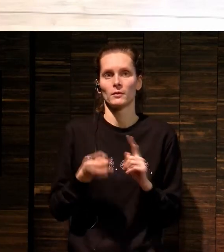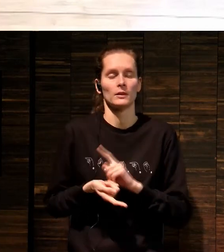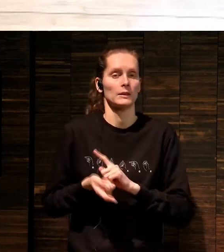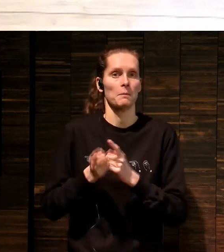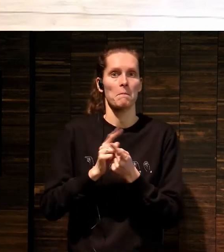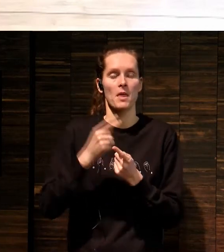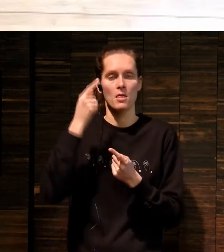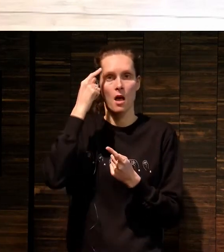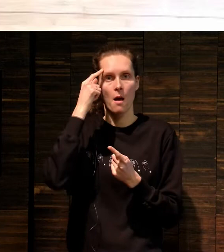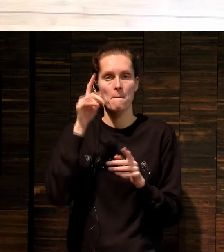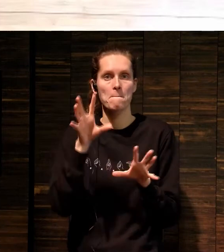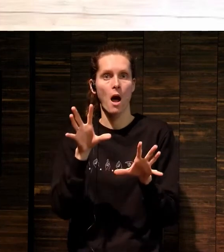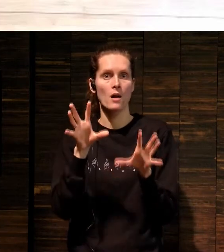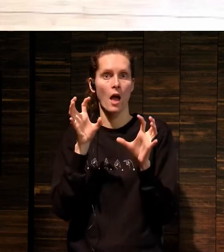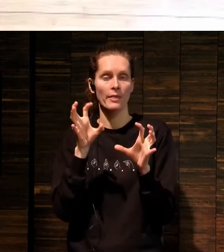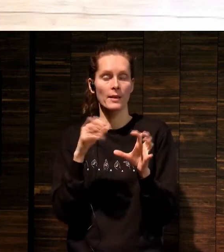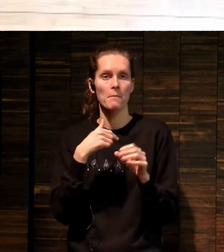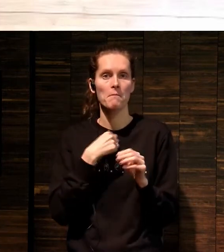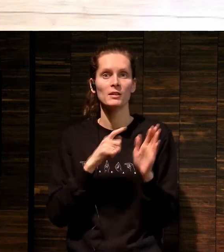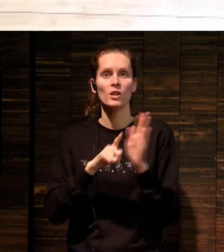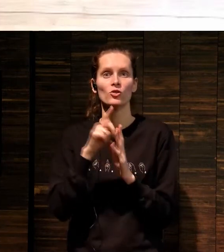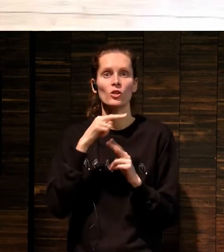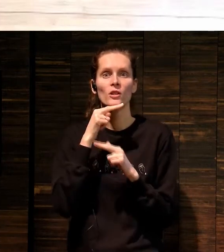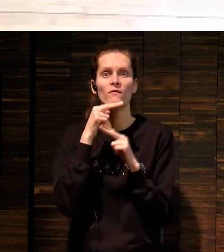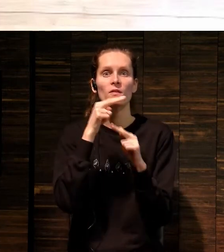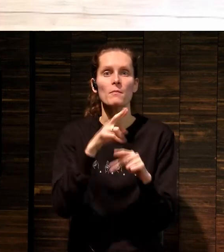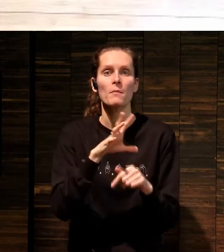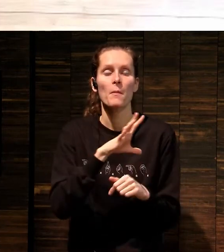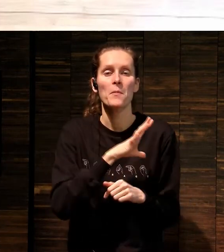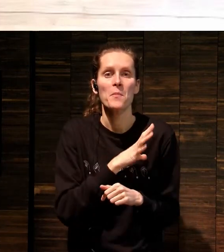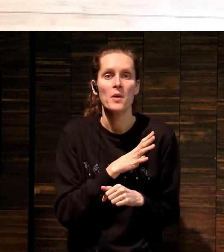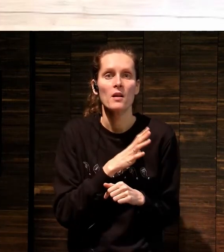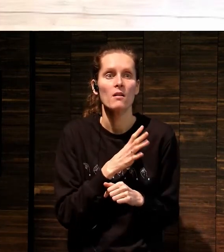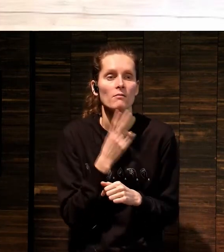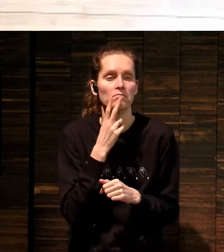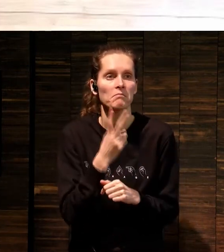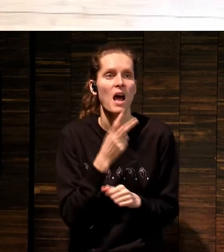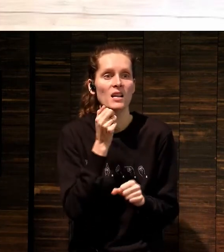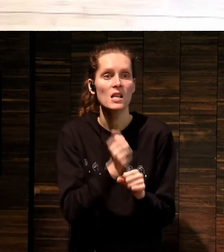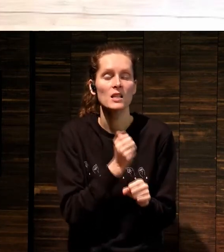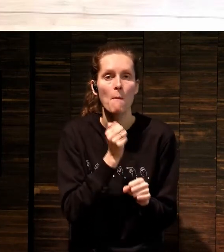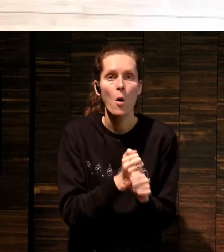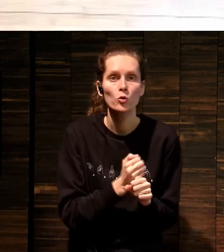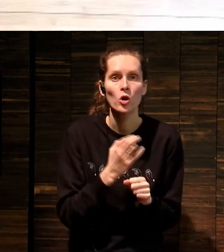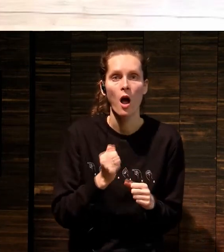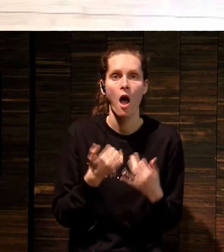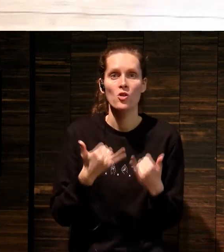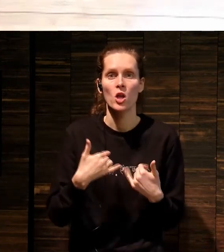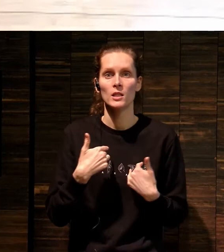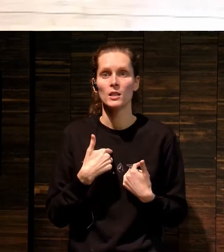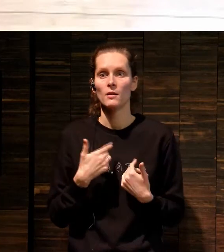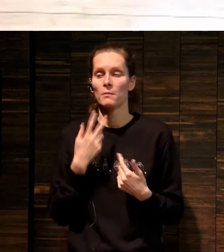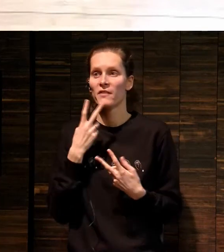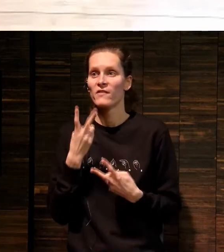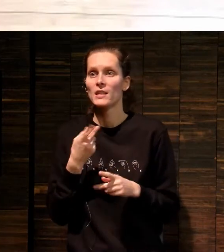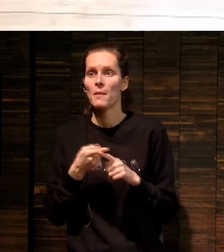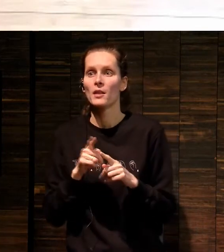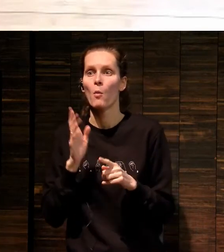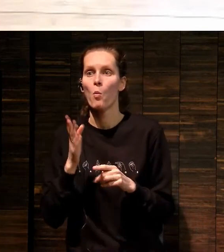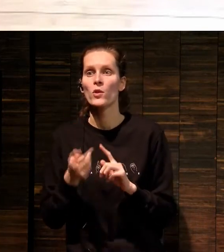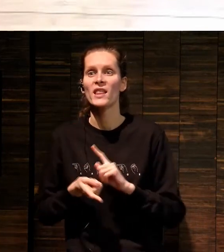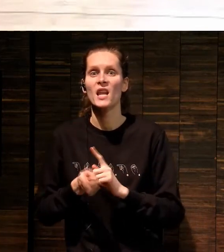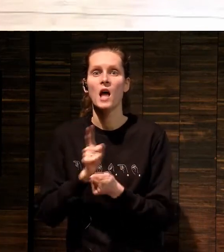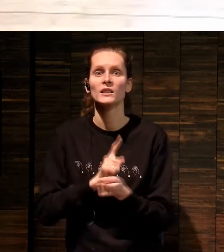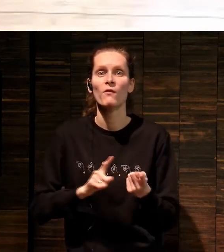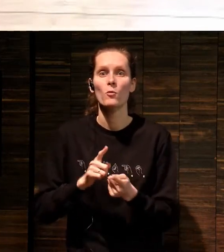problem to an entire organizational transformation. And the widget really helps as that first point of contact with